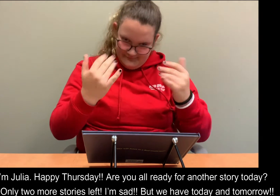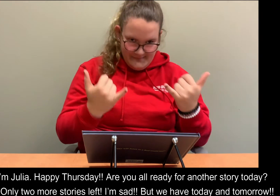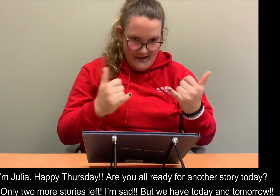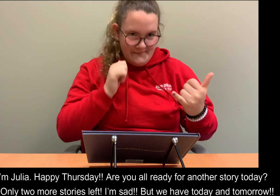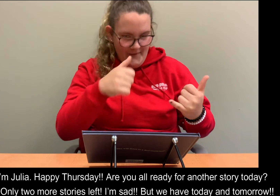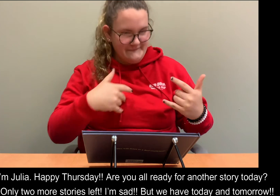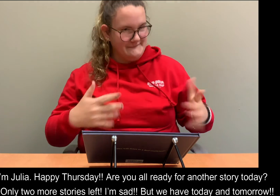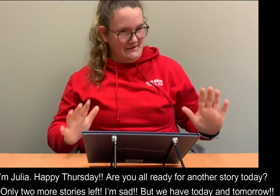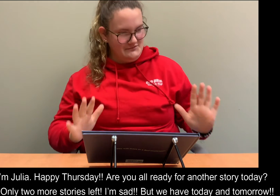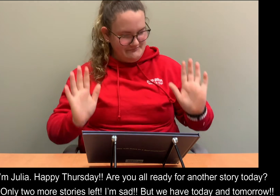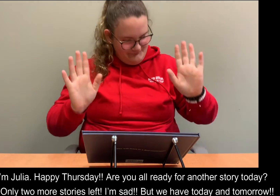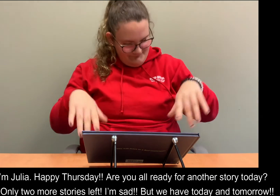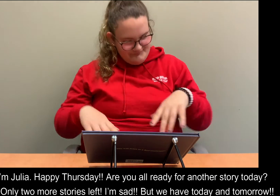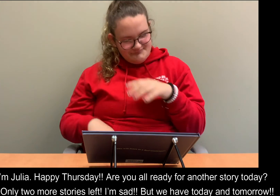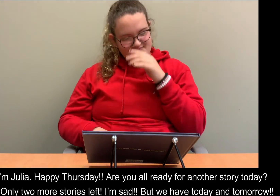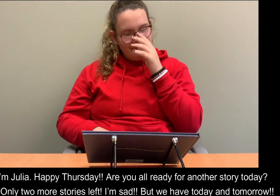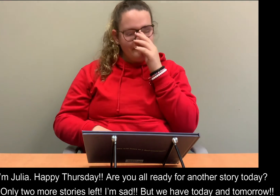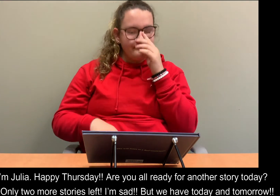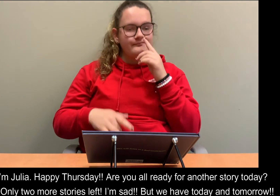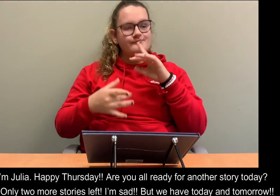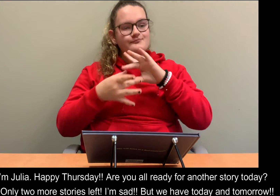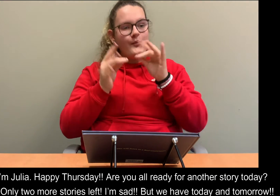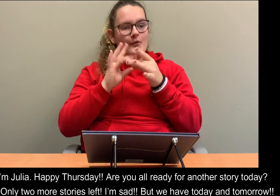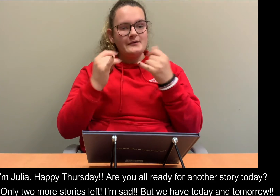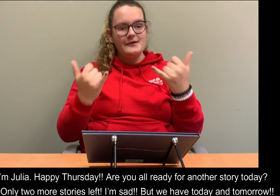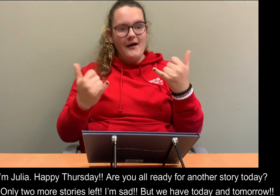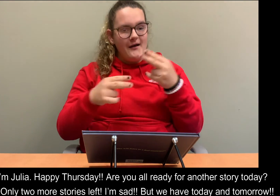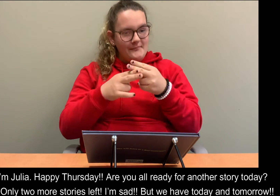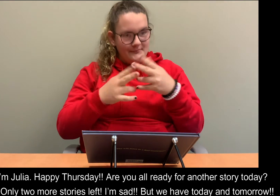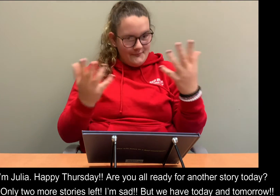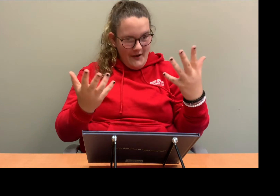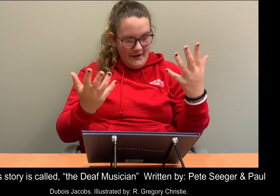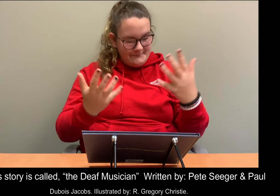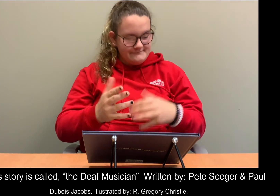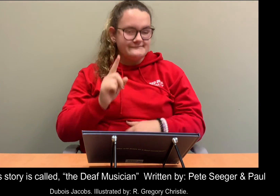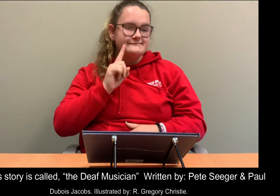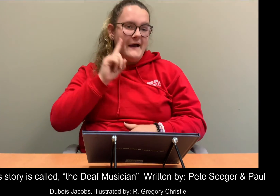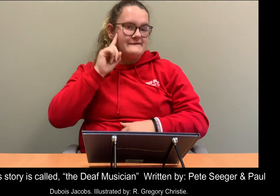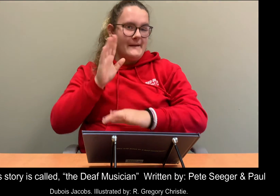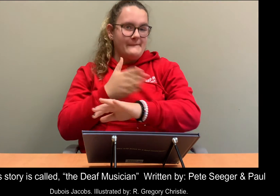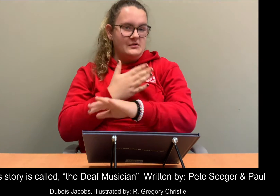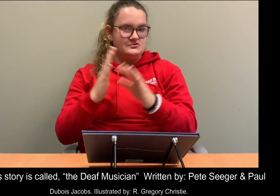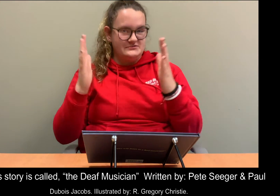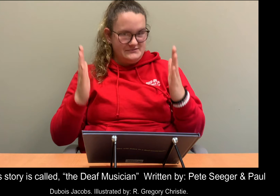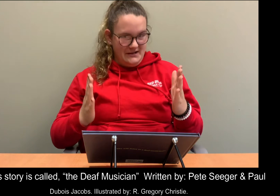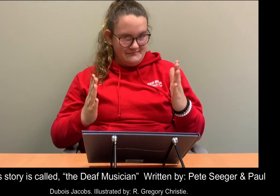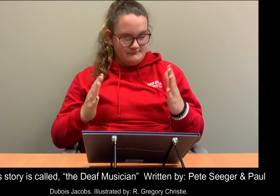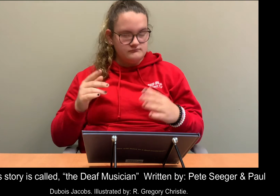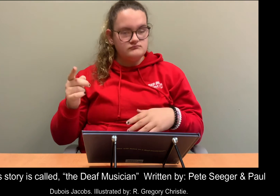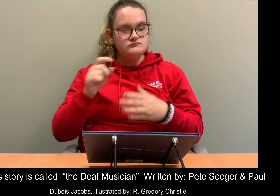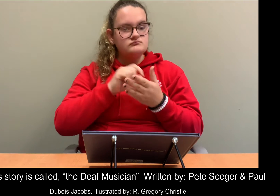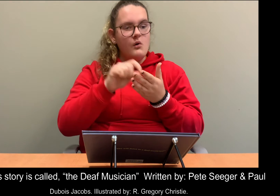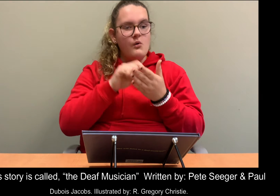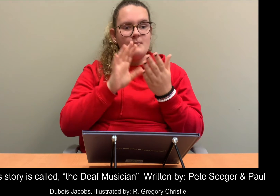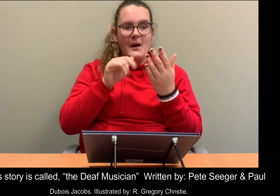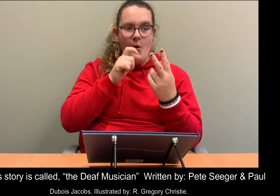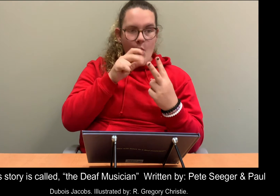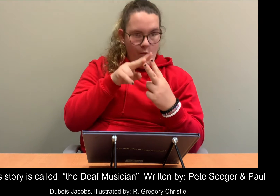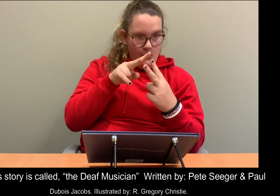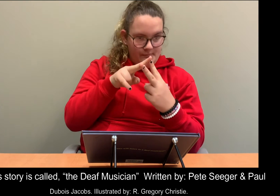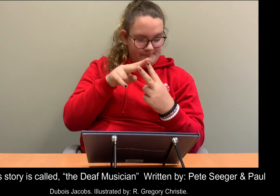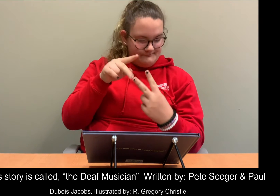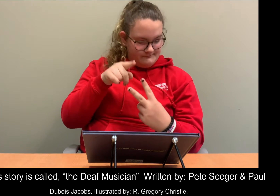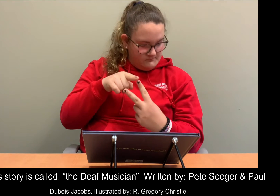but it's okay. We still have 2 more books left today and tomorrow until we're done. The story today is called The Deaf